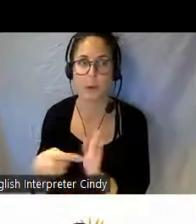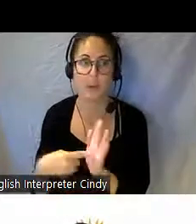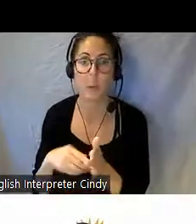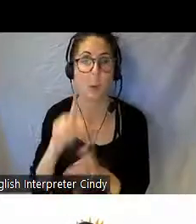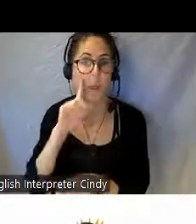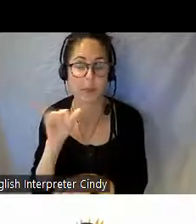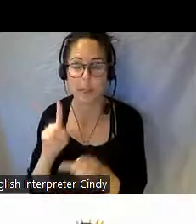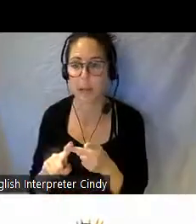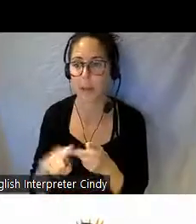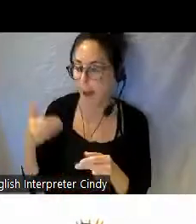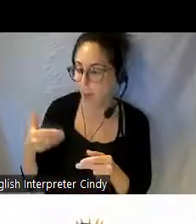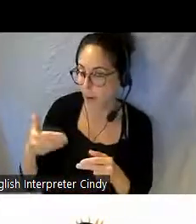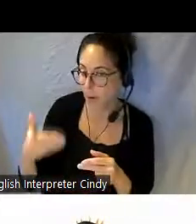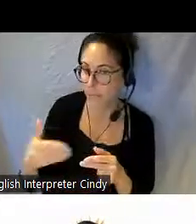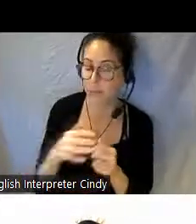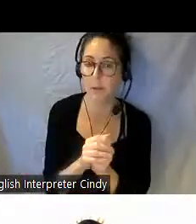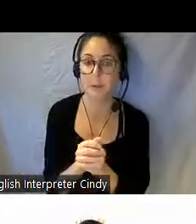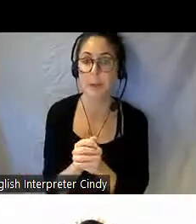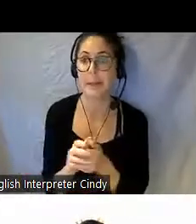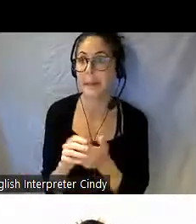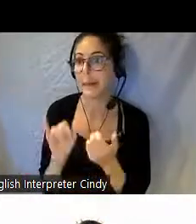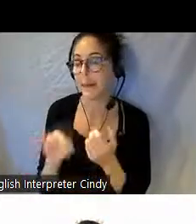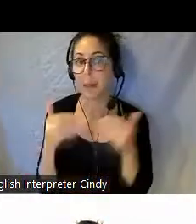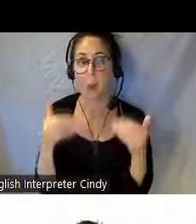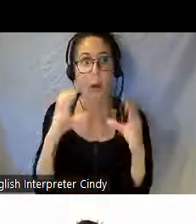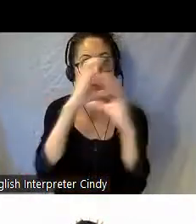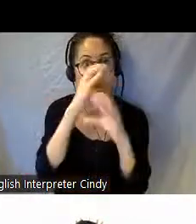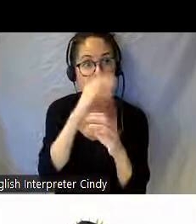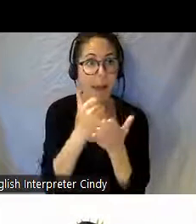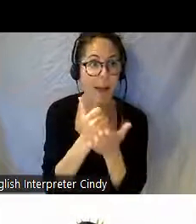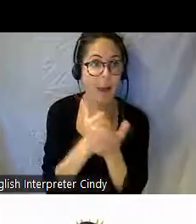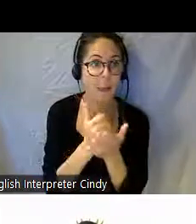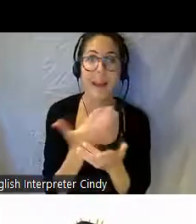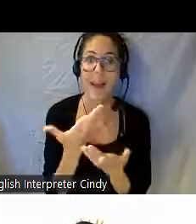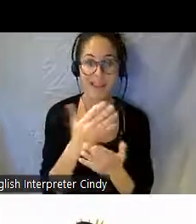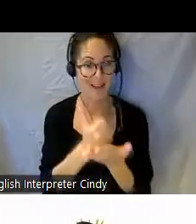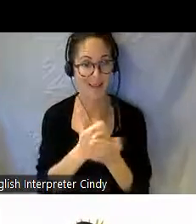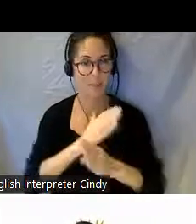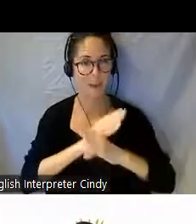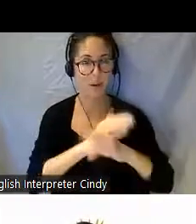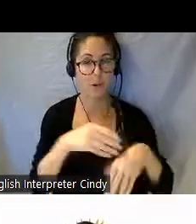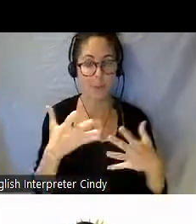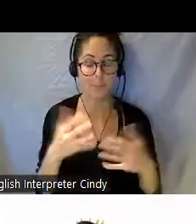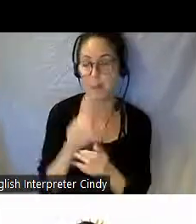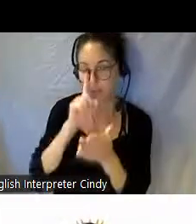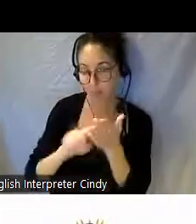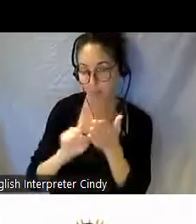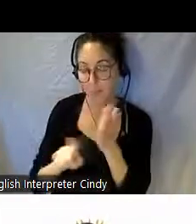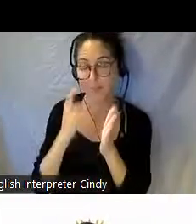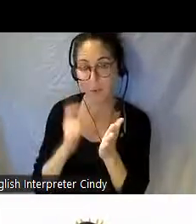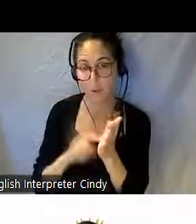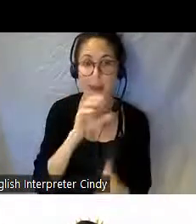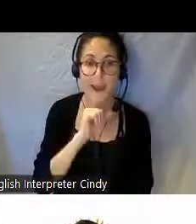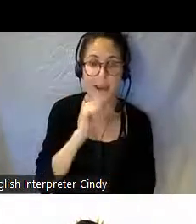it, how victims or survivors seek help, and the barriers to seeking help. Research also shows that age and immigration can